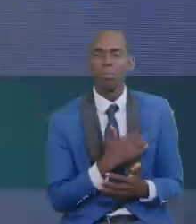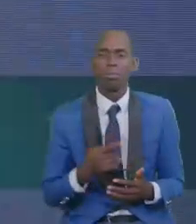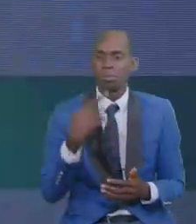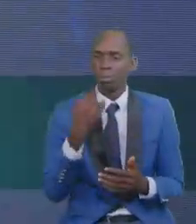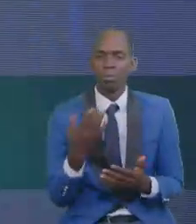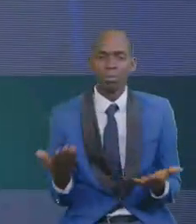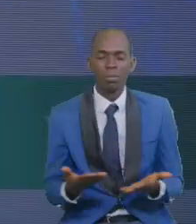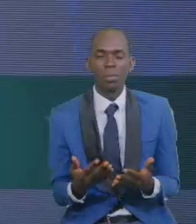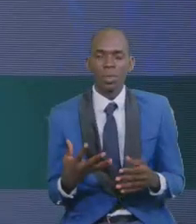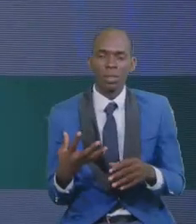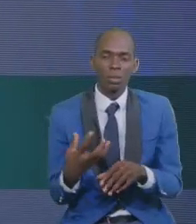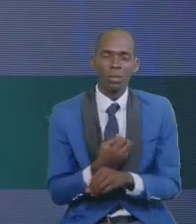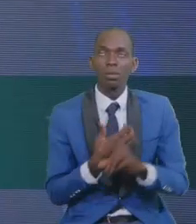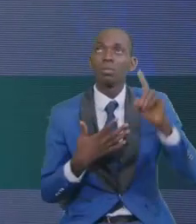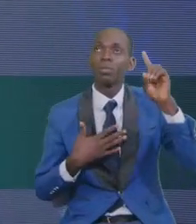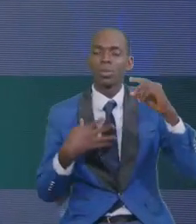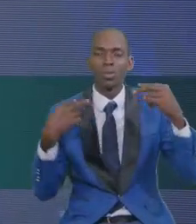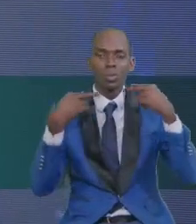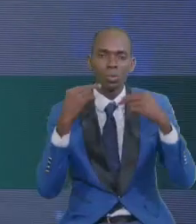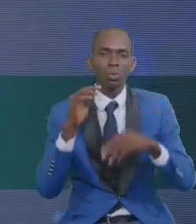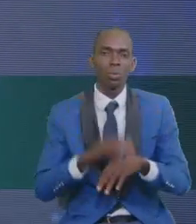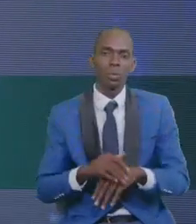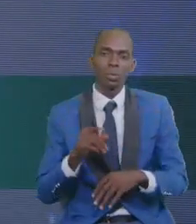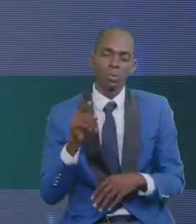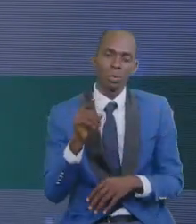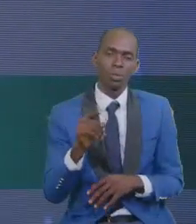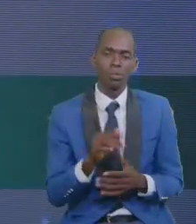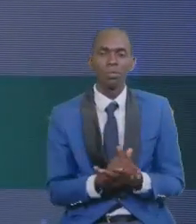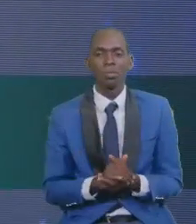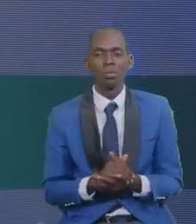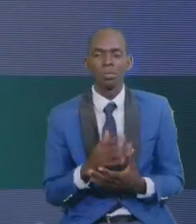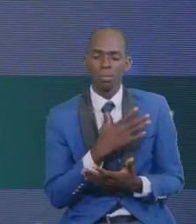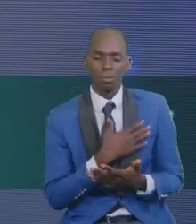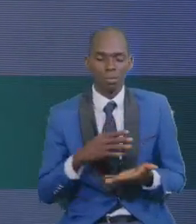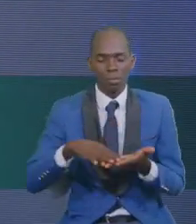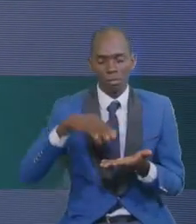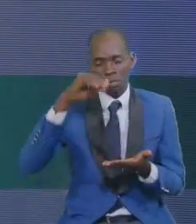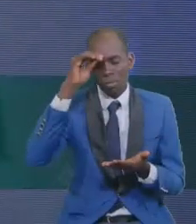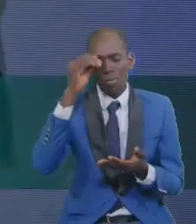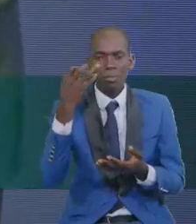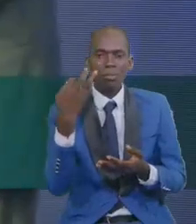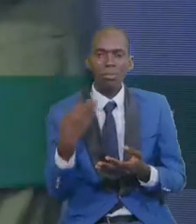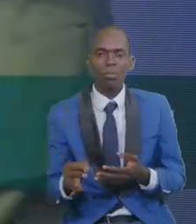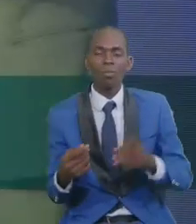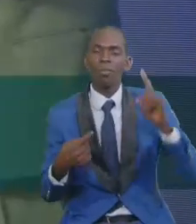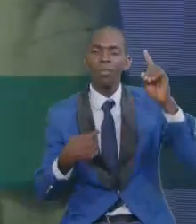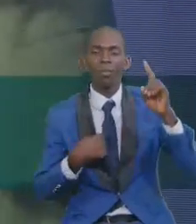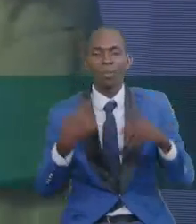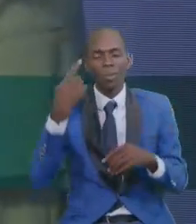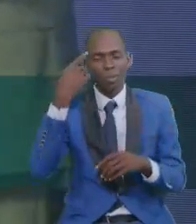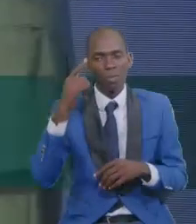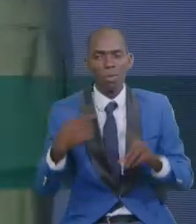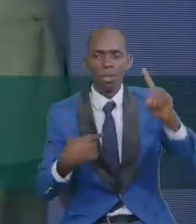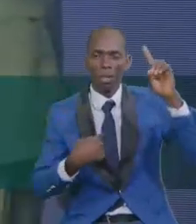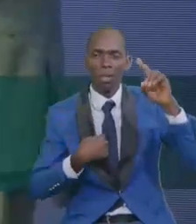my yoke upon you and learn of me, for I am